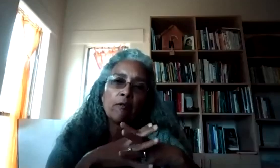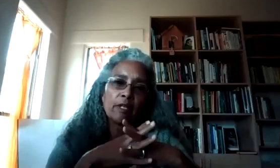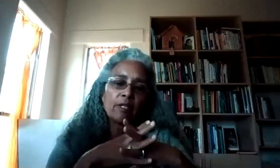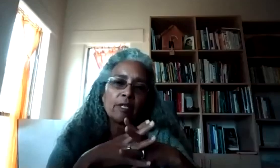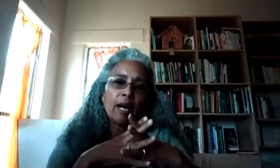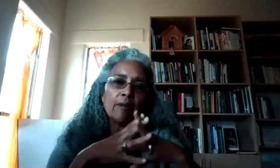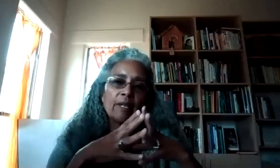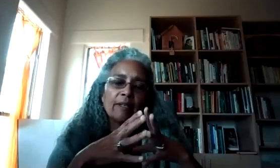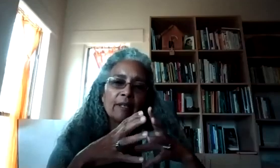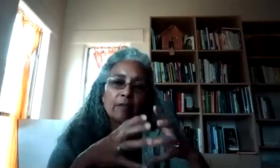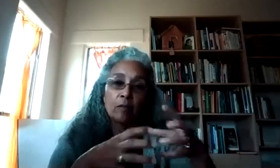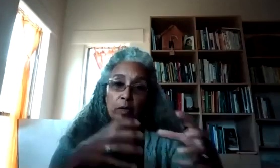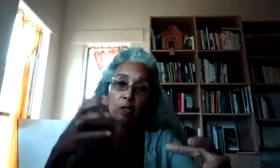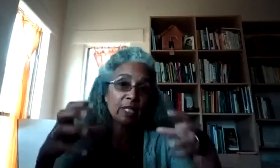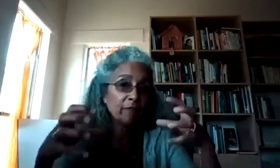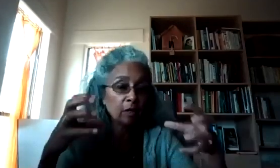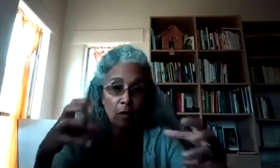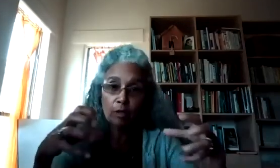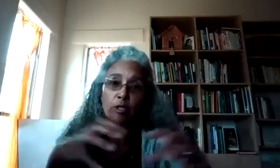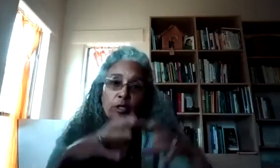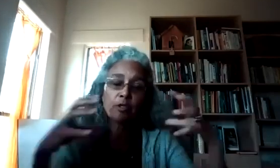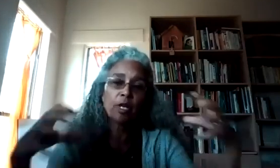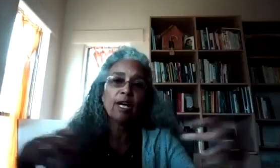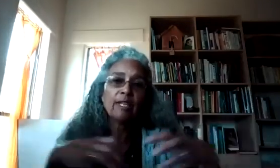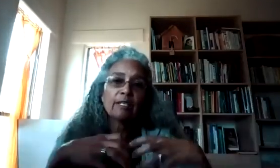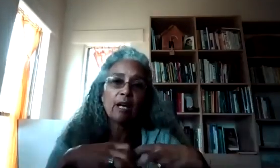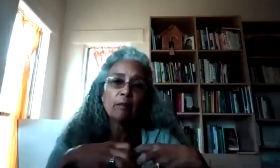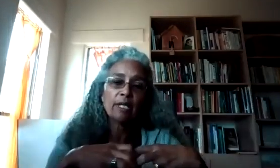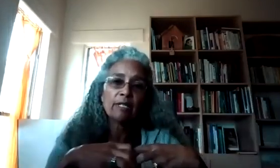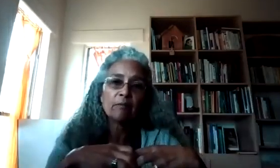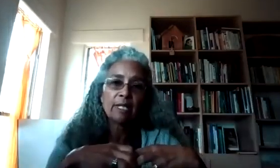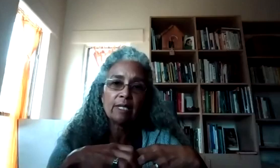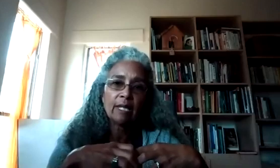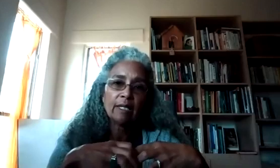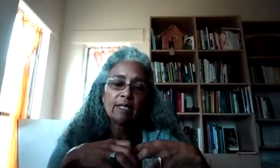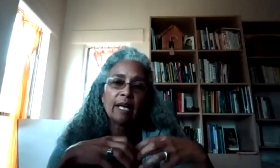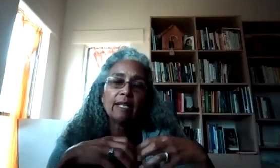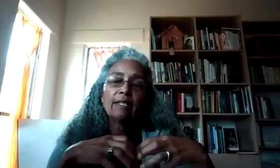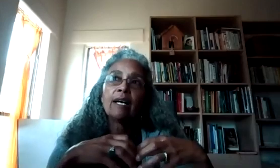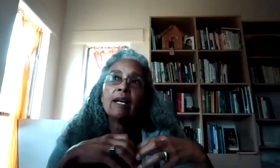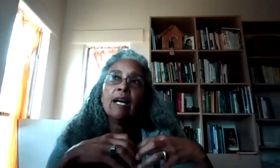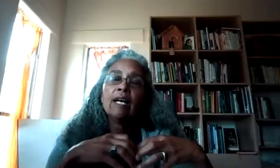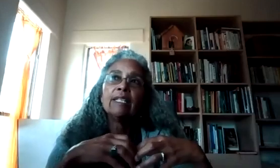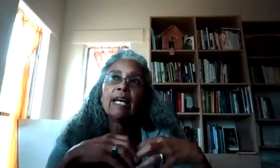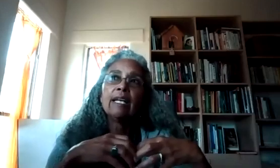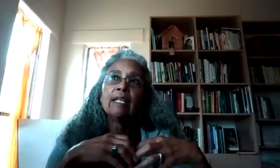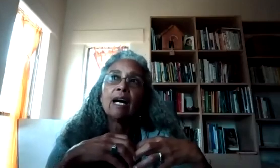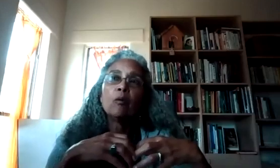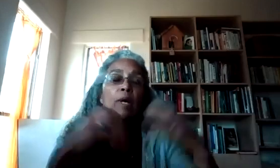very obvious that there are three specific cultures that are dominant in my state. And